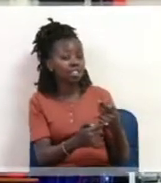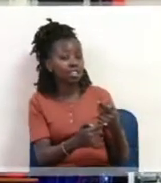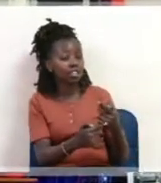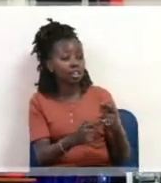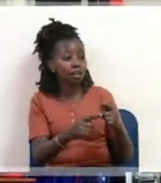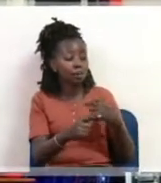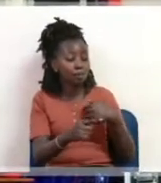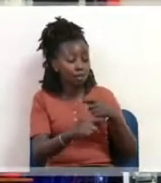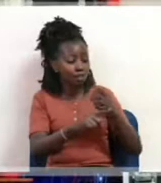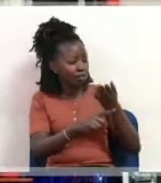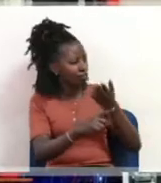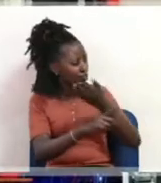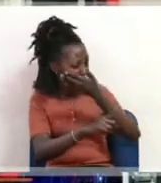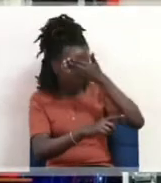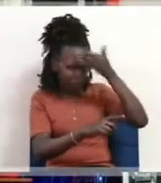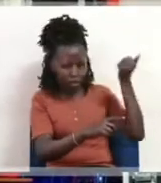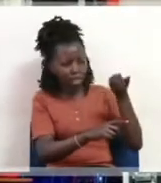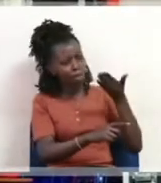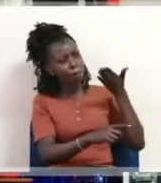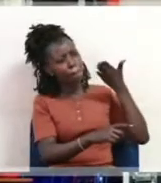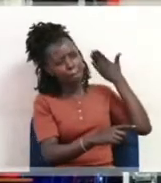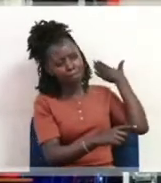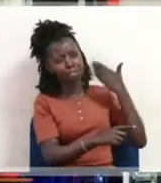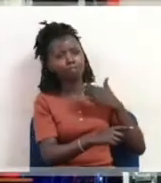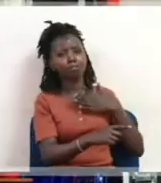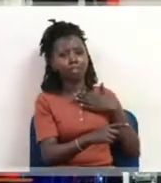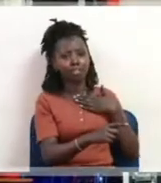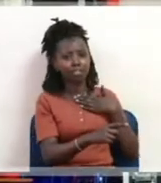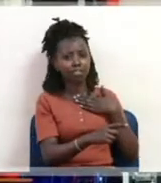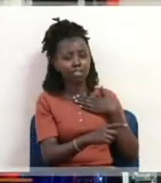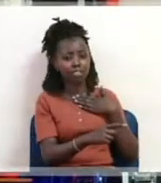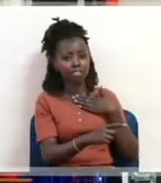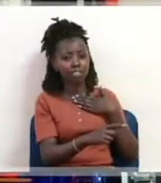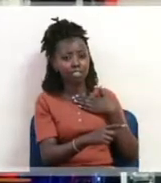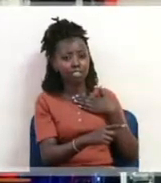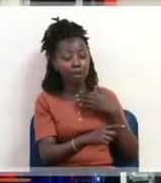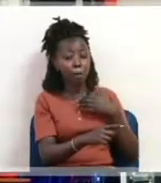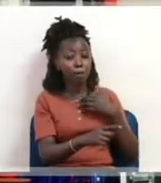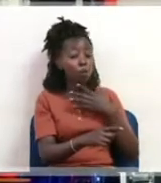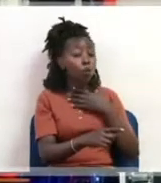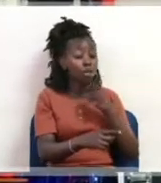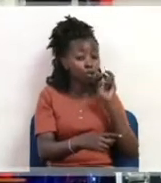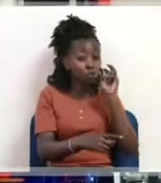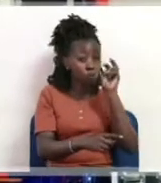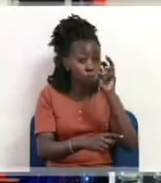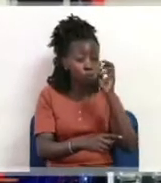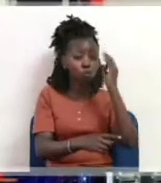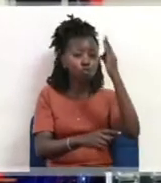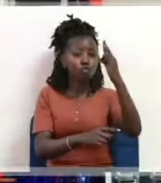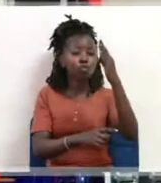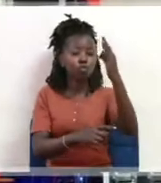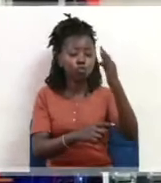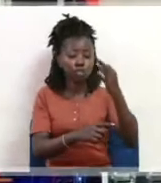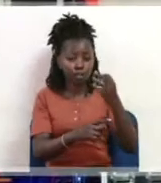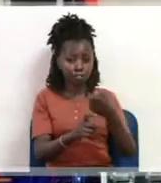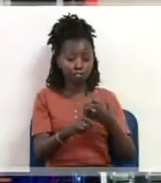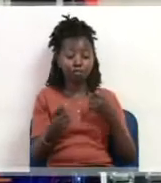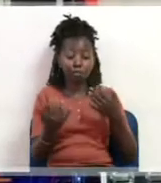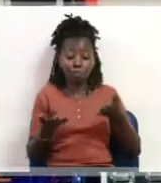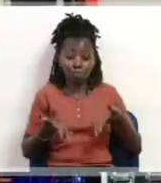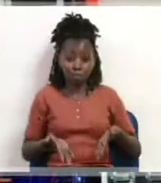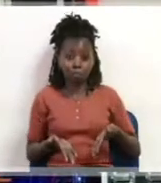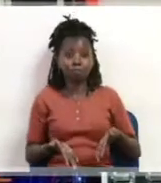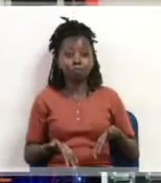past. That past. I want to look to my future, standing from where I